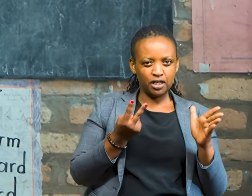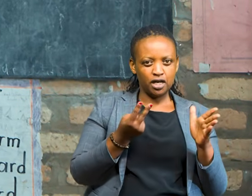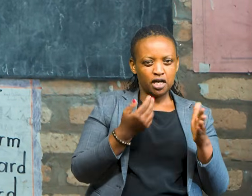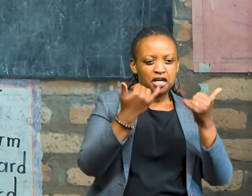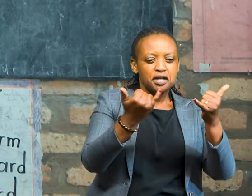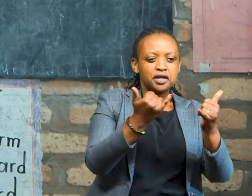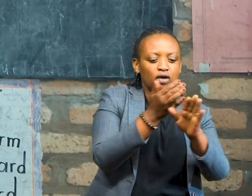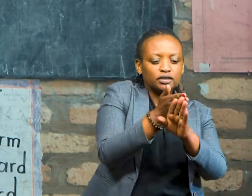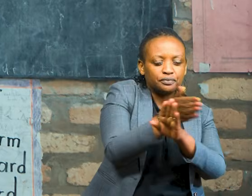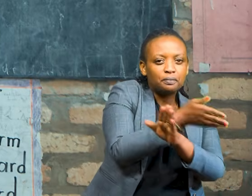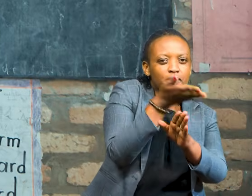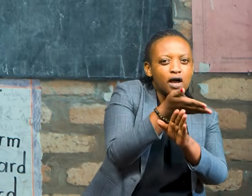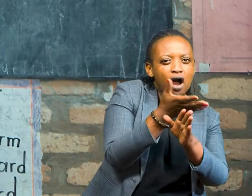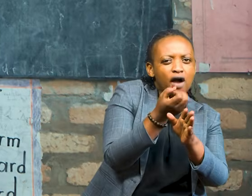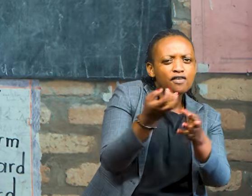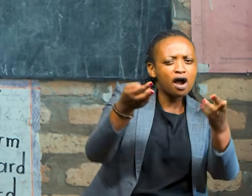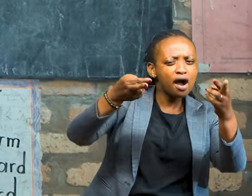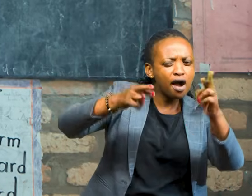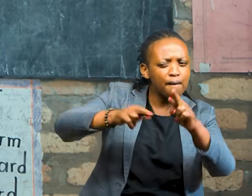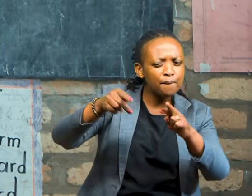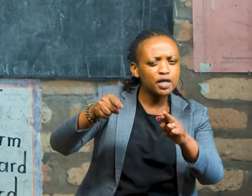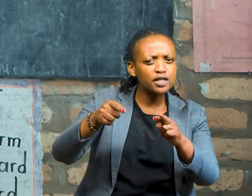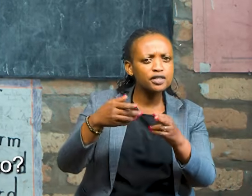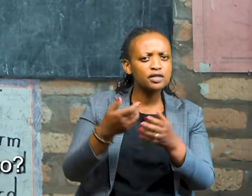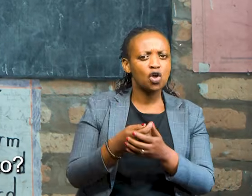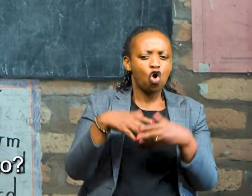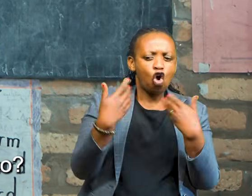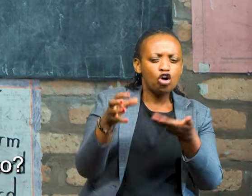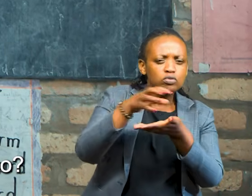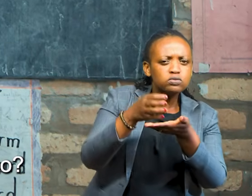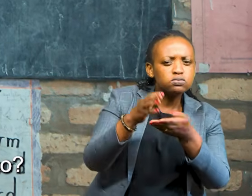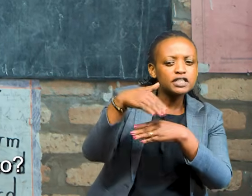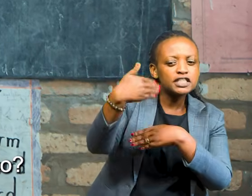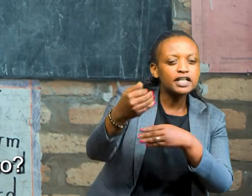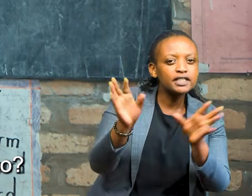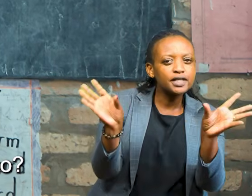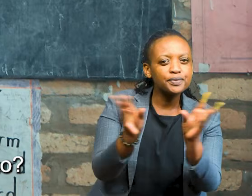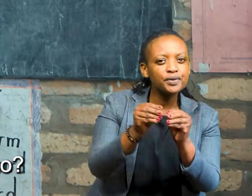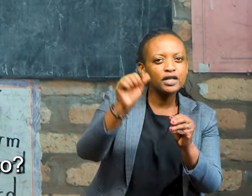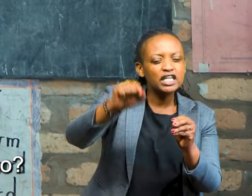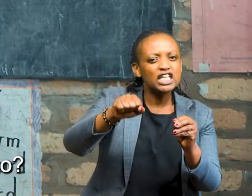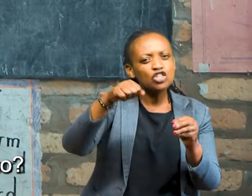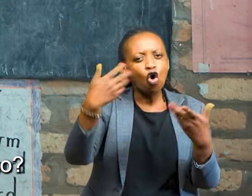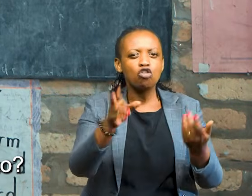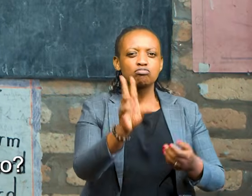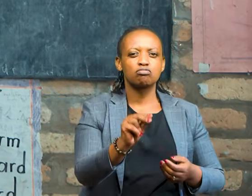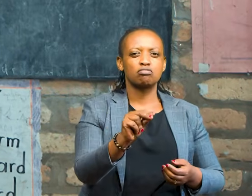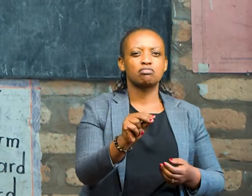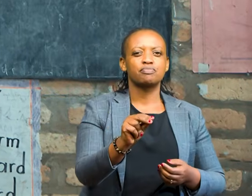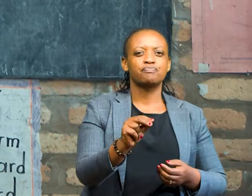toss. So this is now the previous toss. Does it affect the next result? Yes,